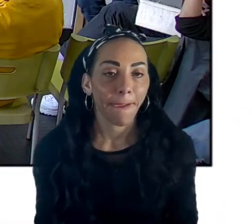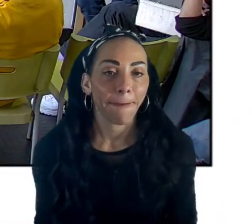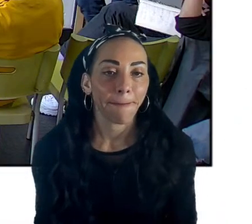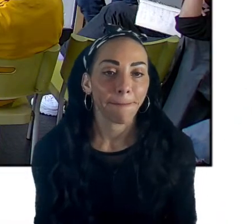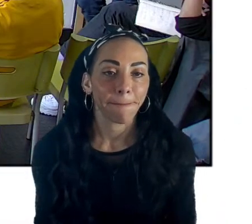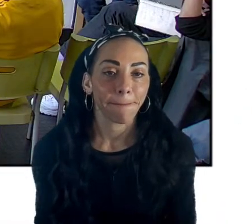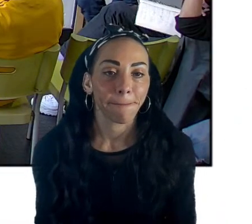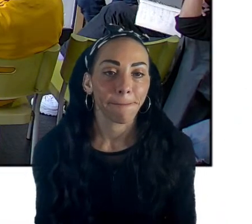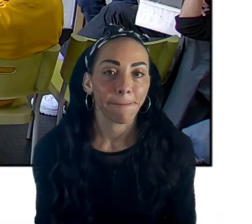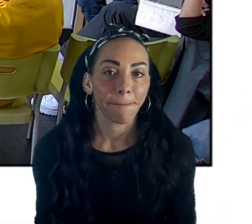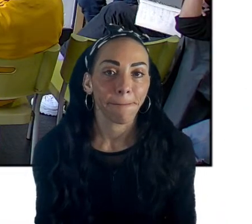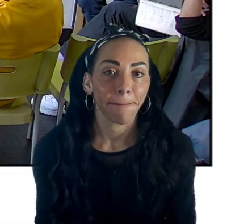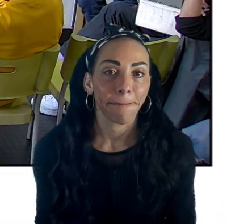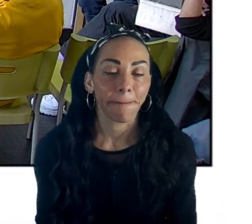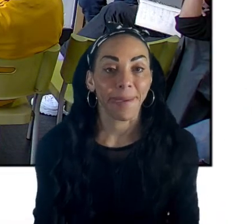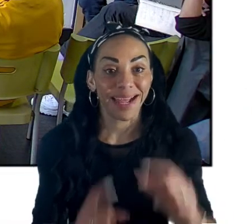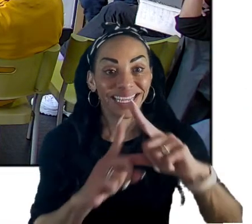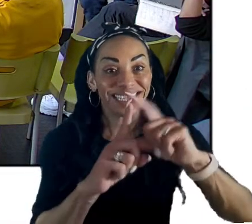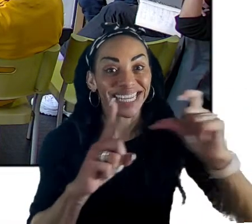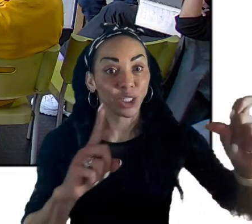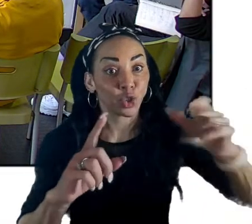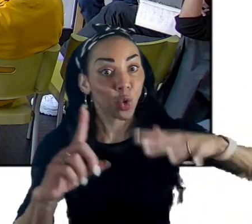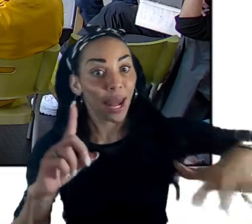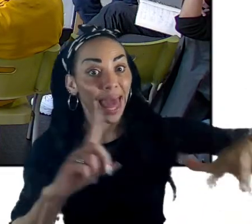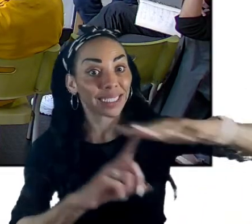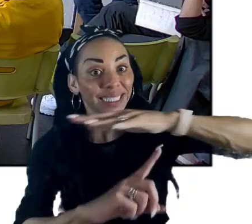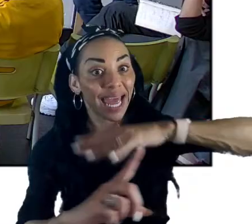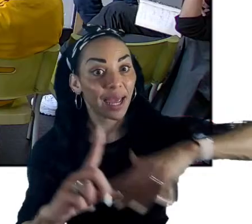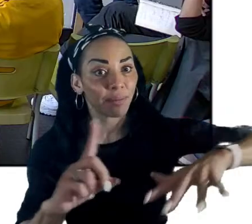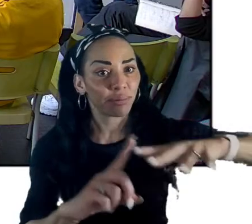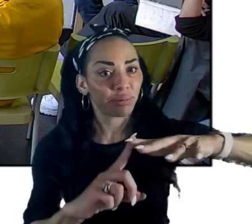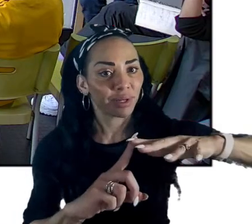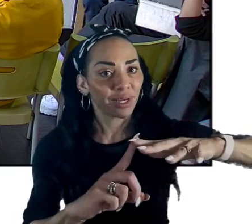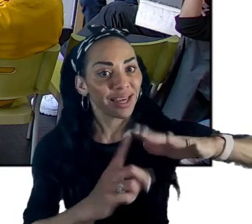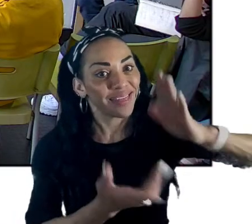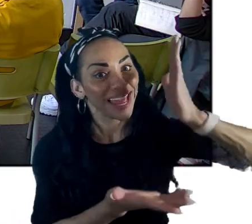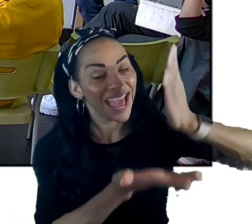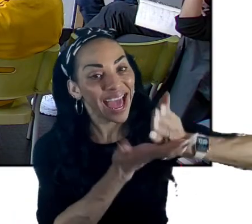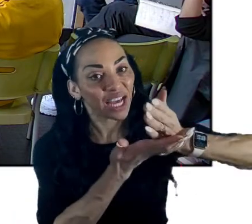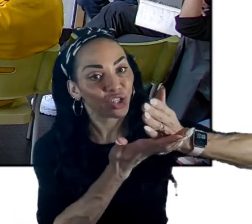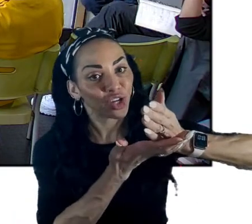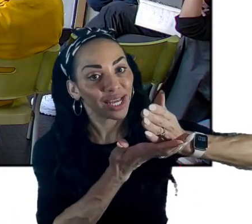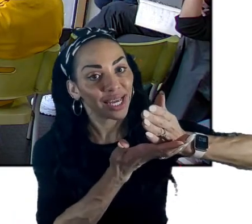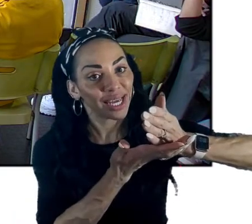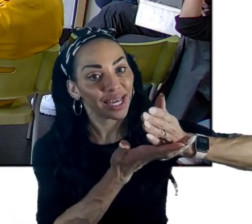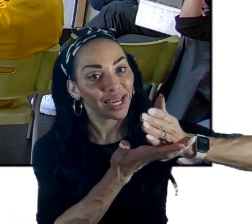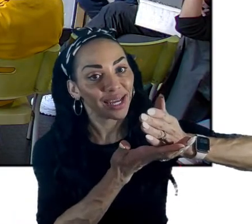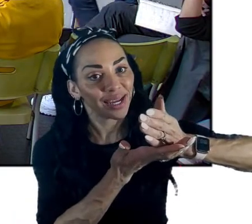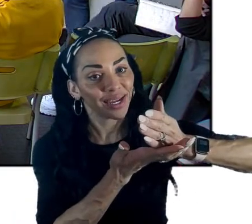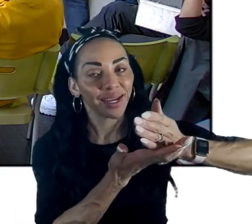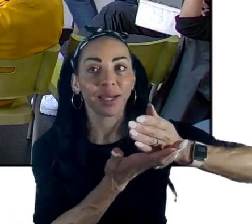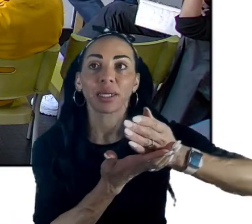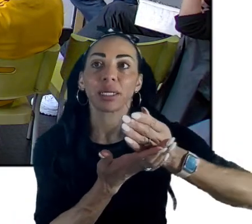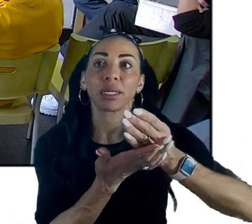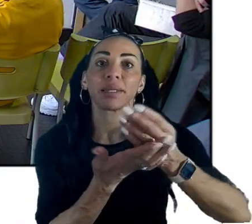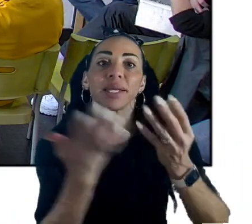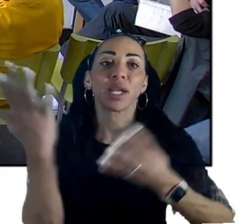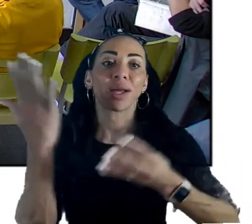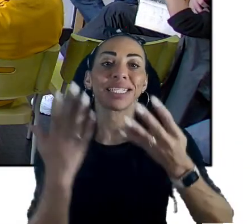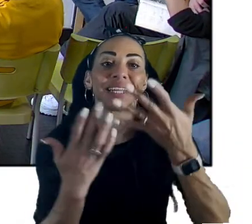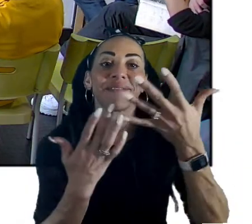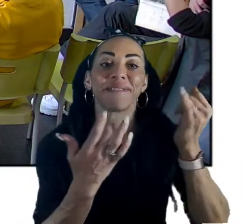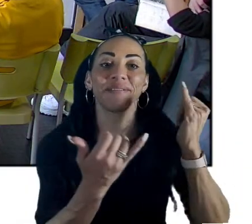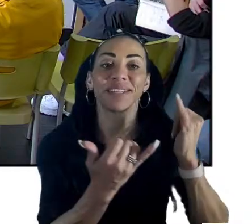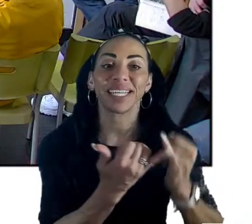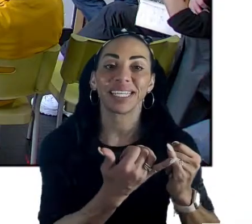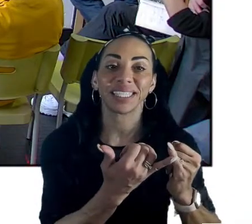digital landscape, are they actually present in the 1950s, but we haven't... But in a different